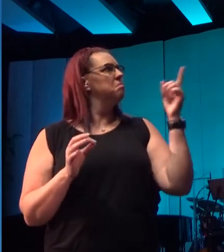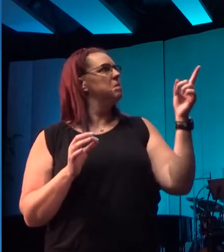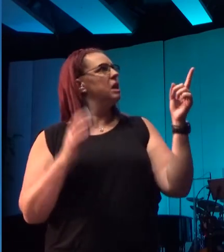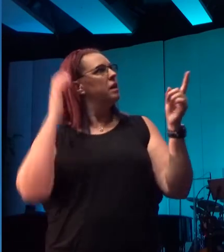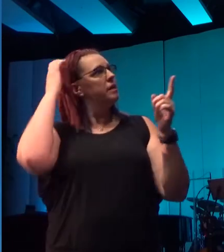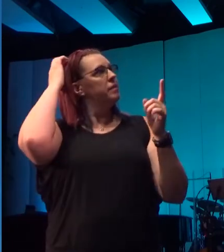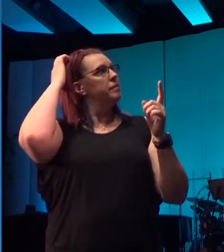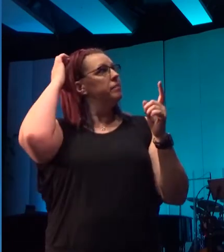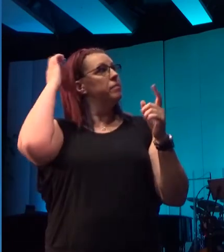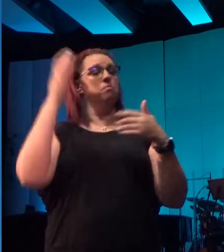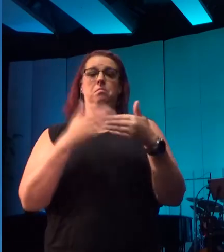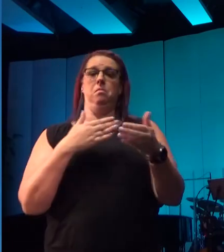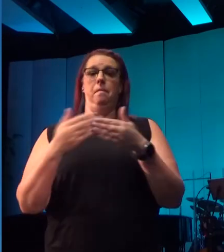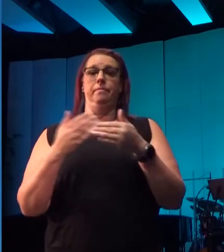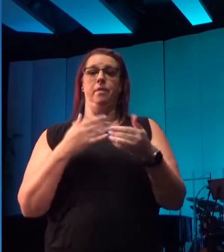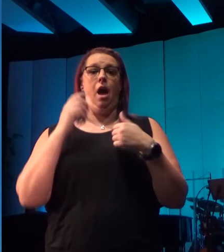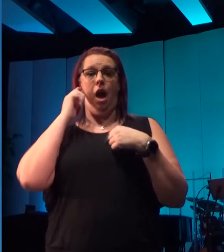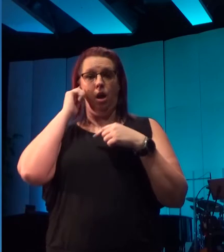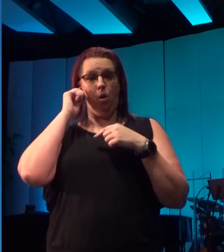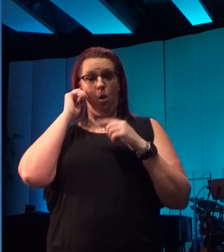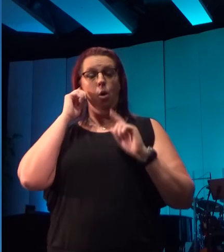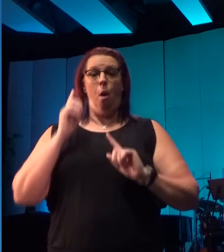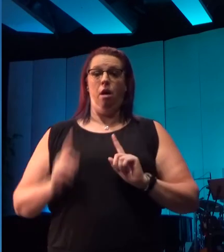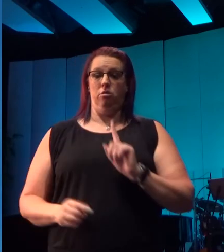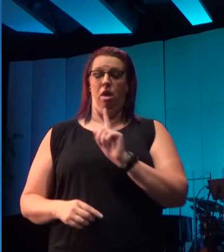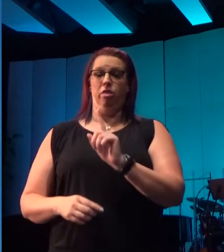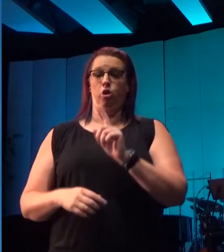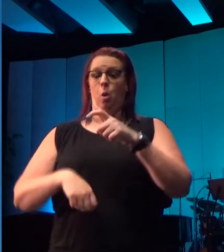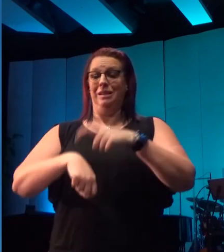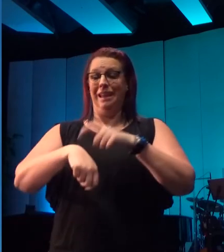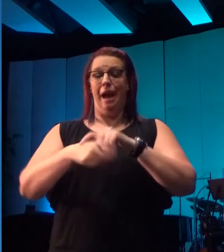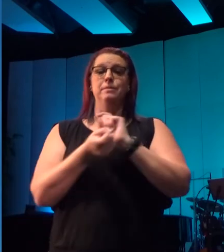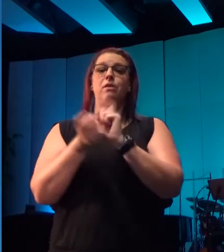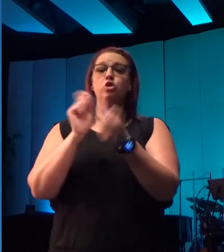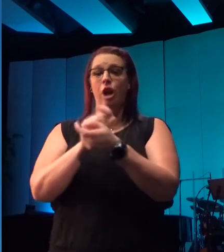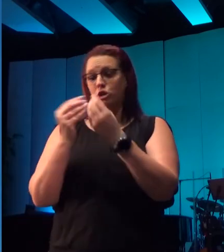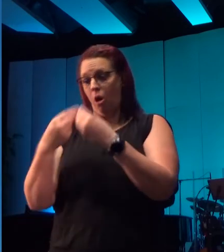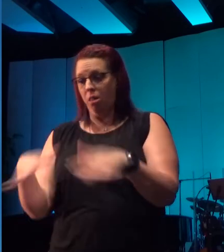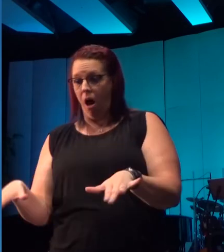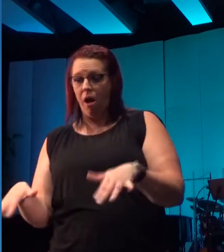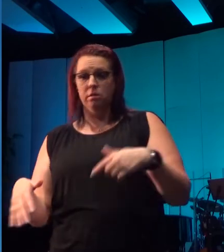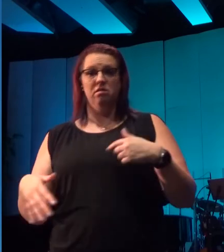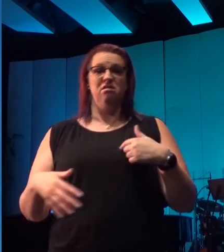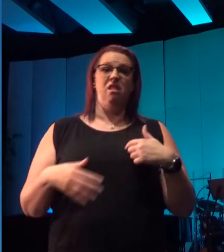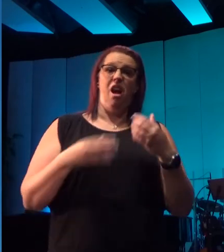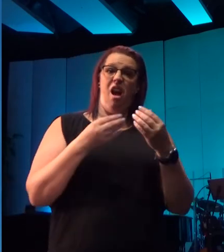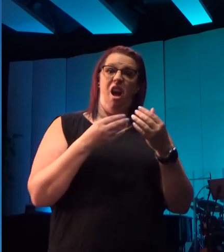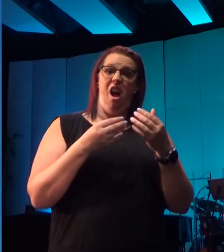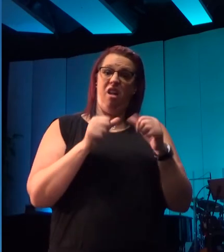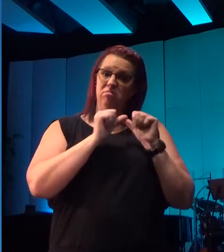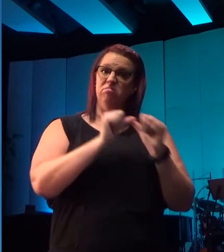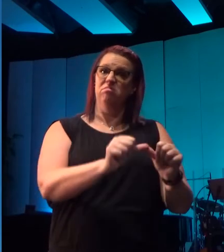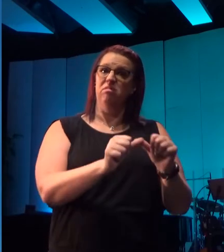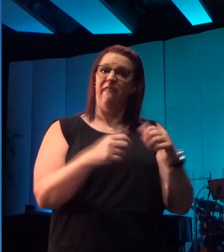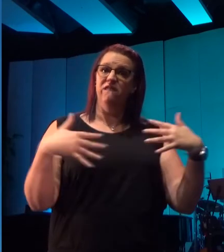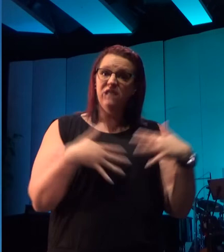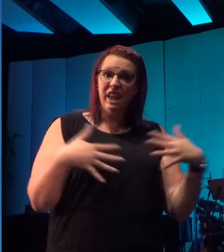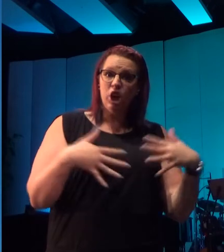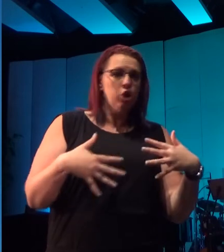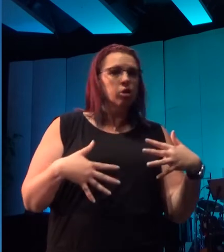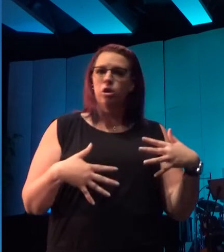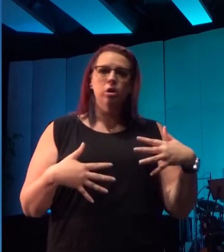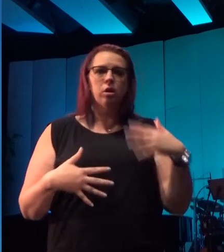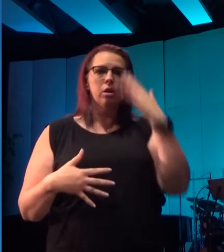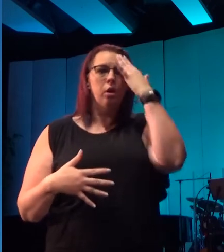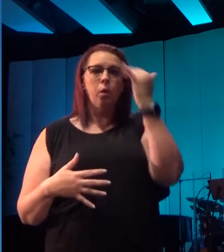when I walk through times of change or loss, I will not become lost in fear, for God is the reality of my being,